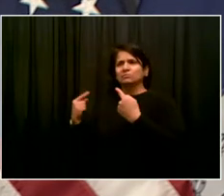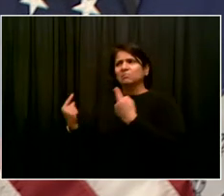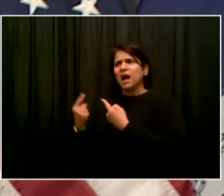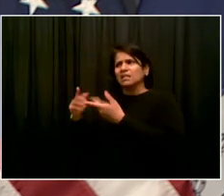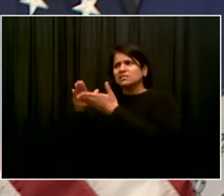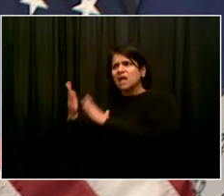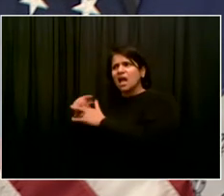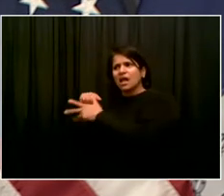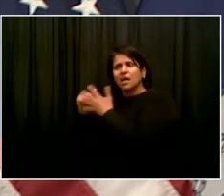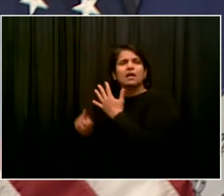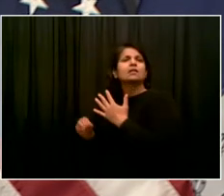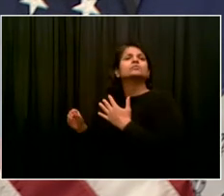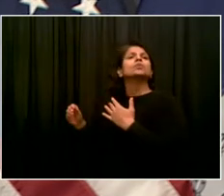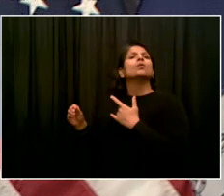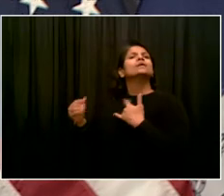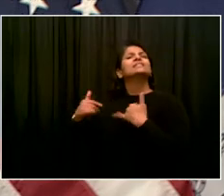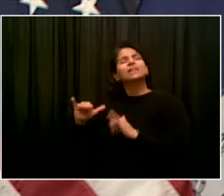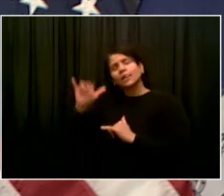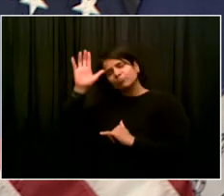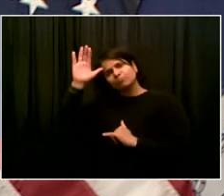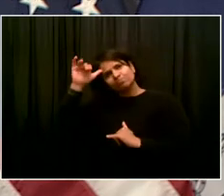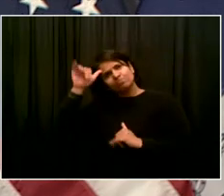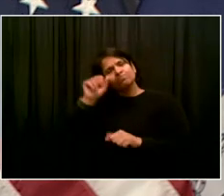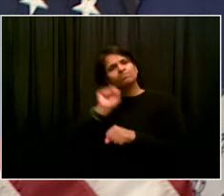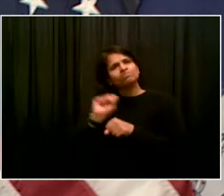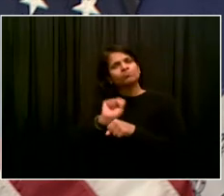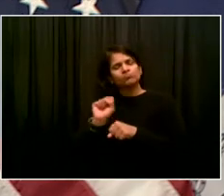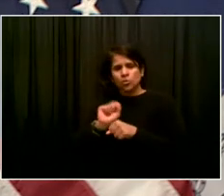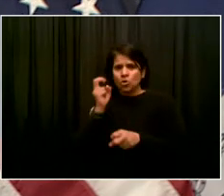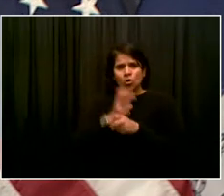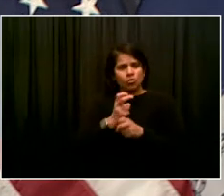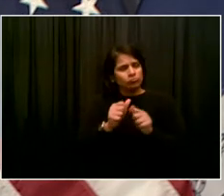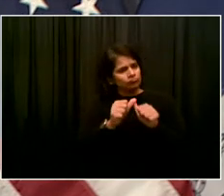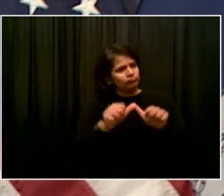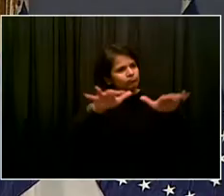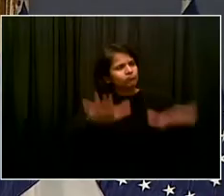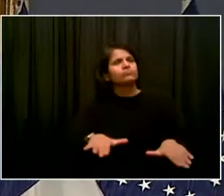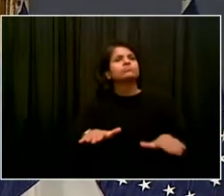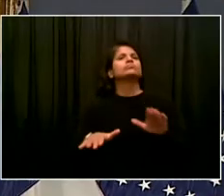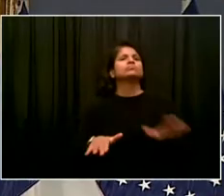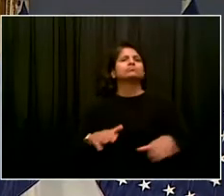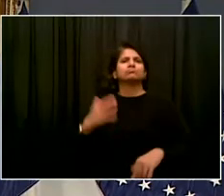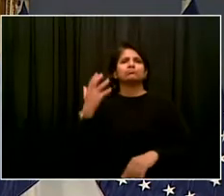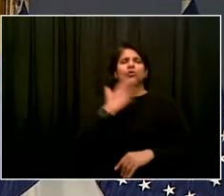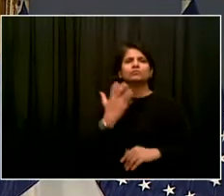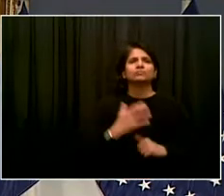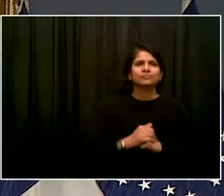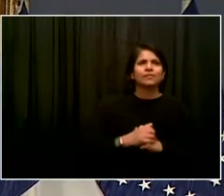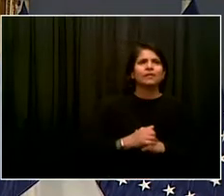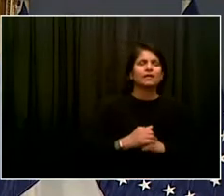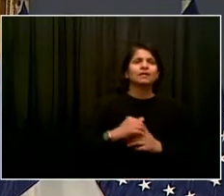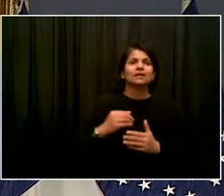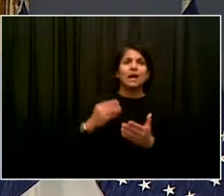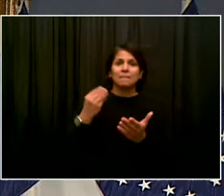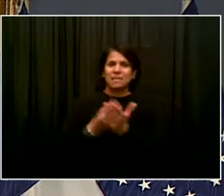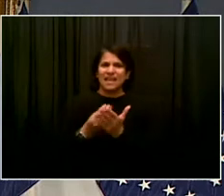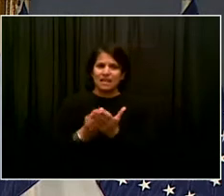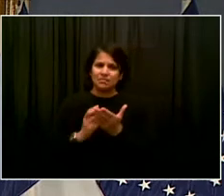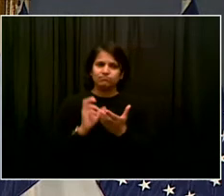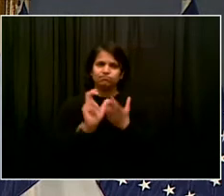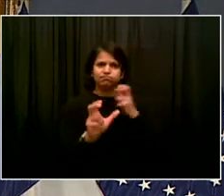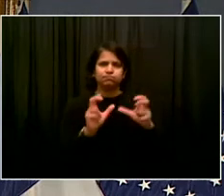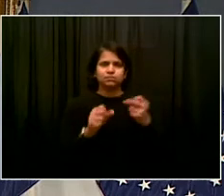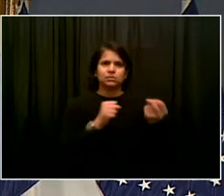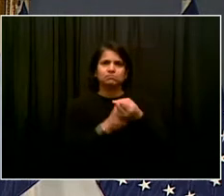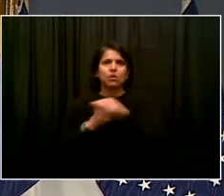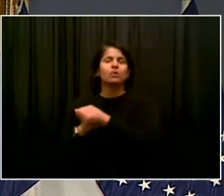thing that the city's been investing in, and I think this is a model for the rest of the nation, honestly. Amen. Amen. Well, you're perfect